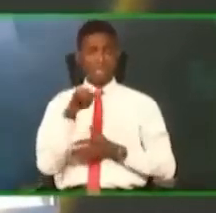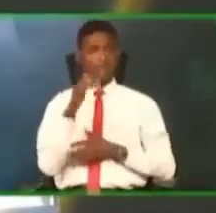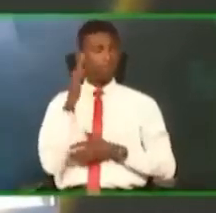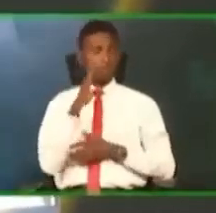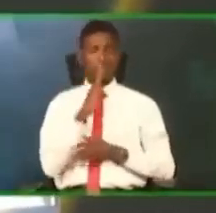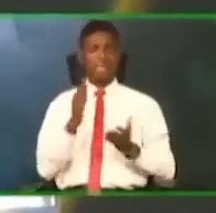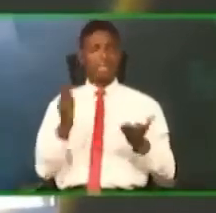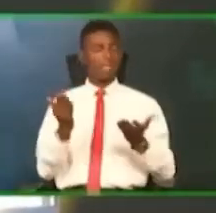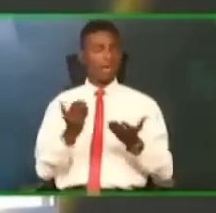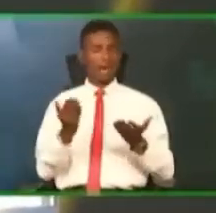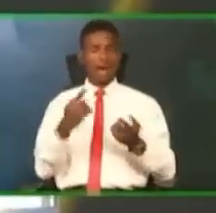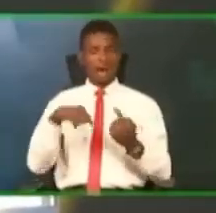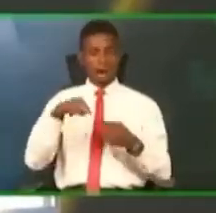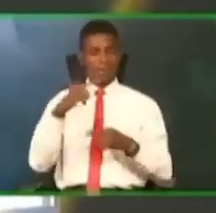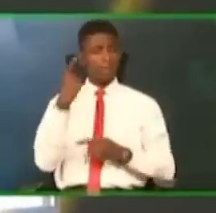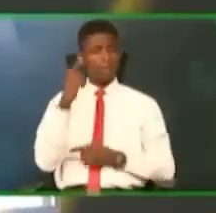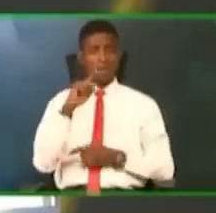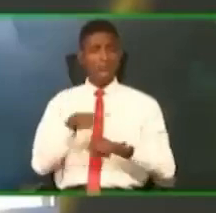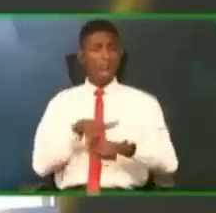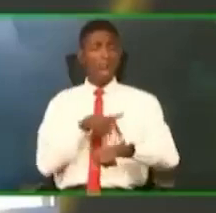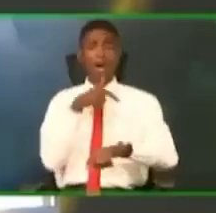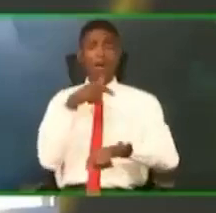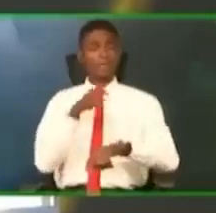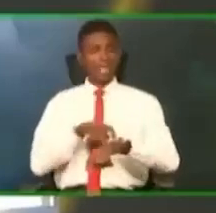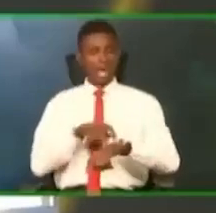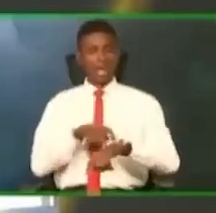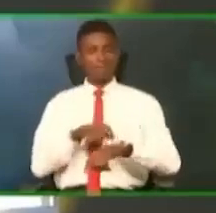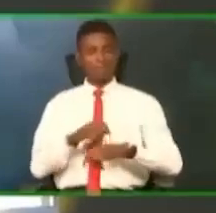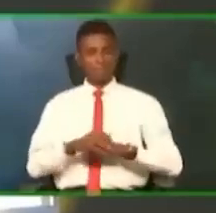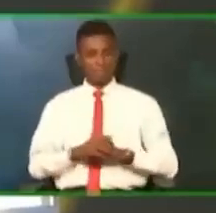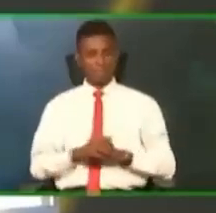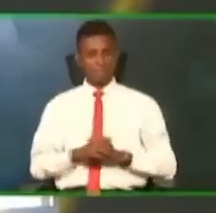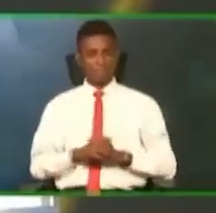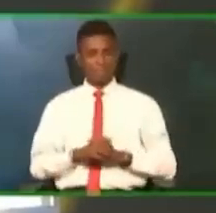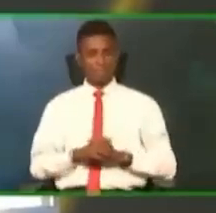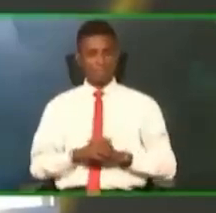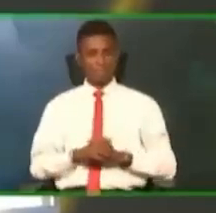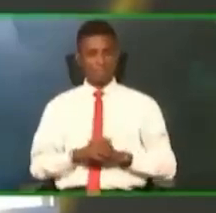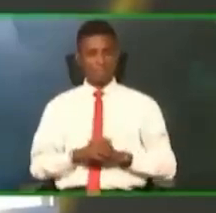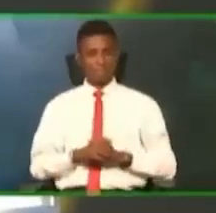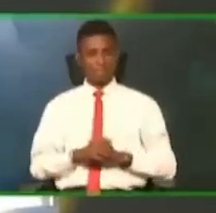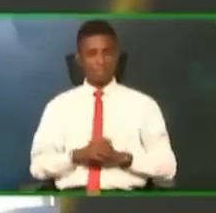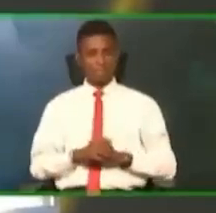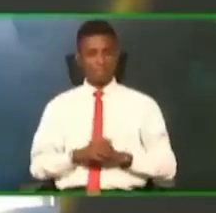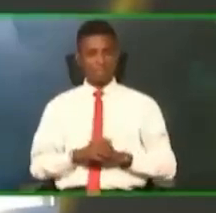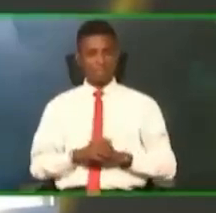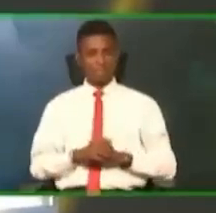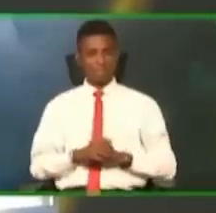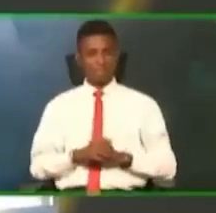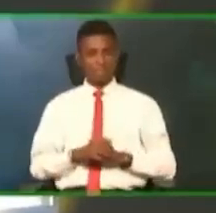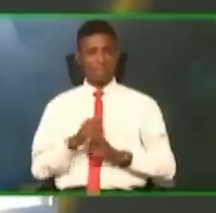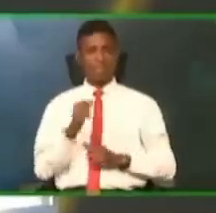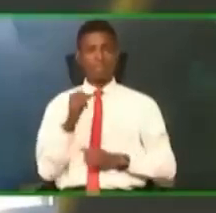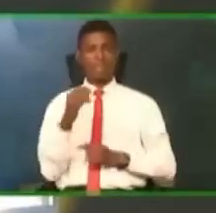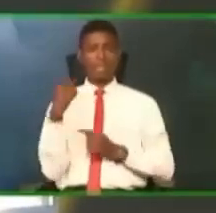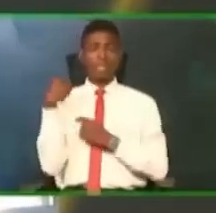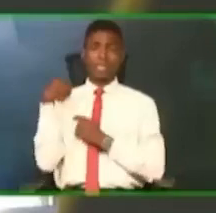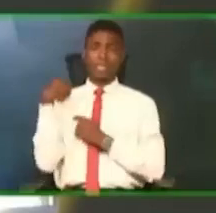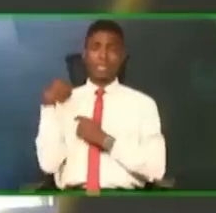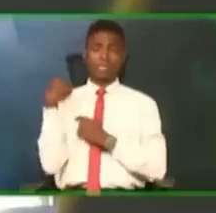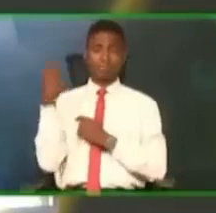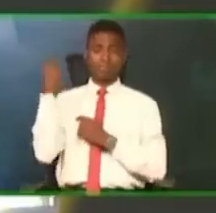a very long time. All right? So back then, they used to